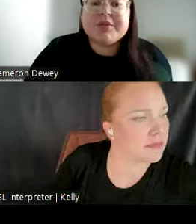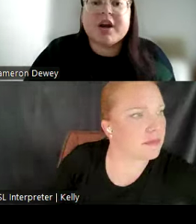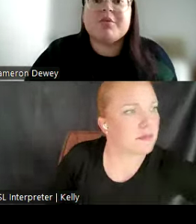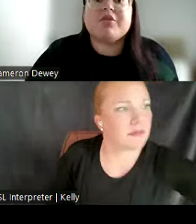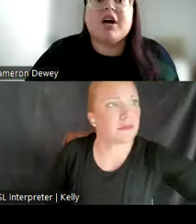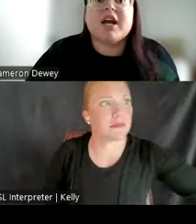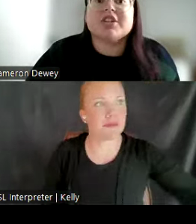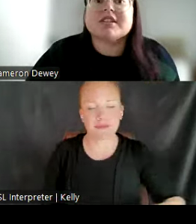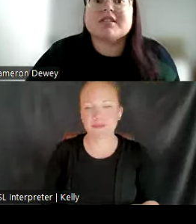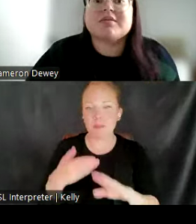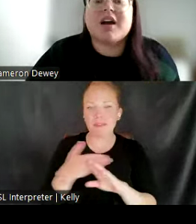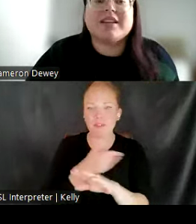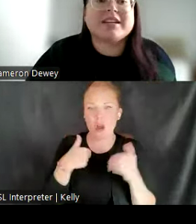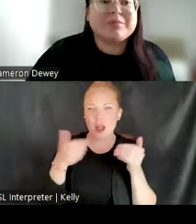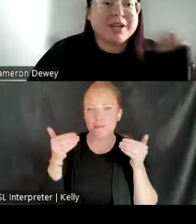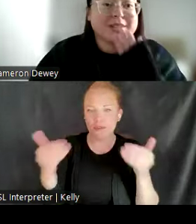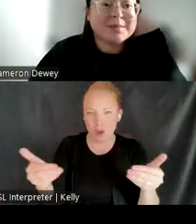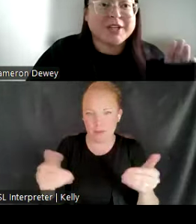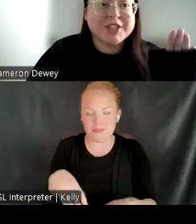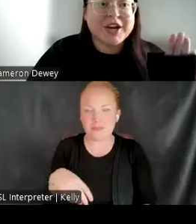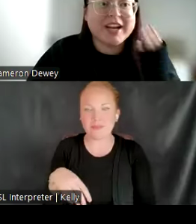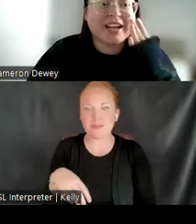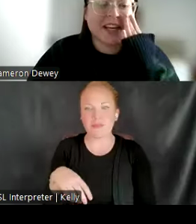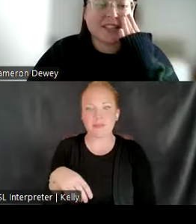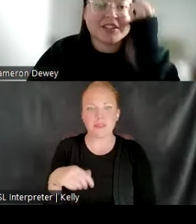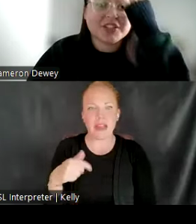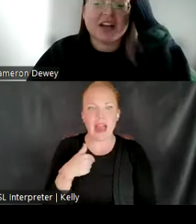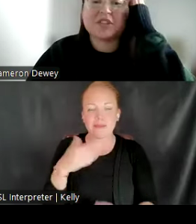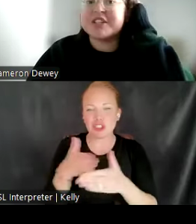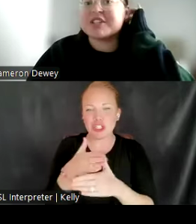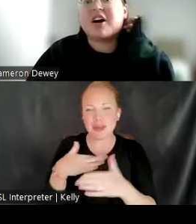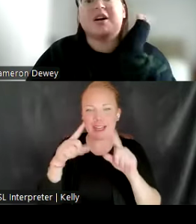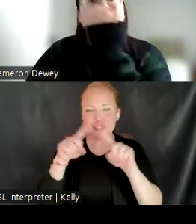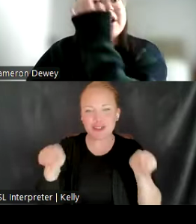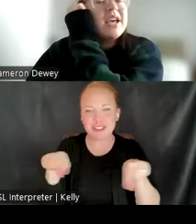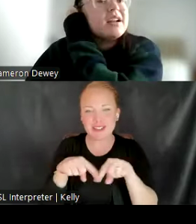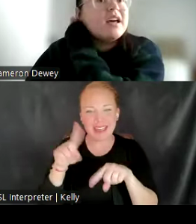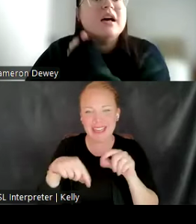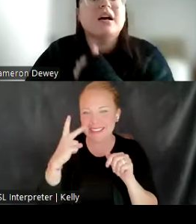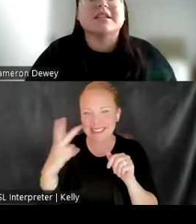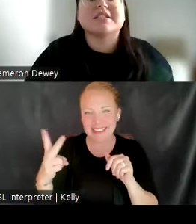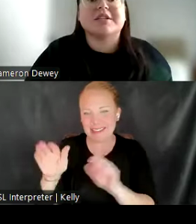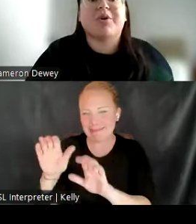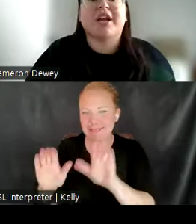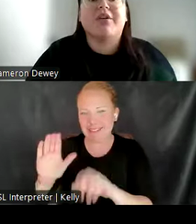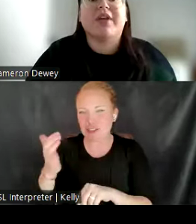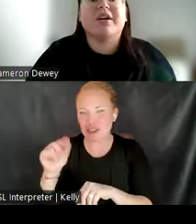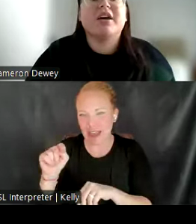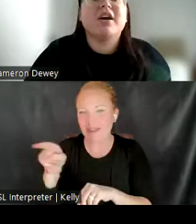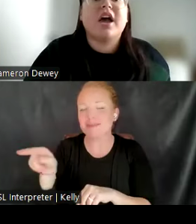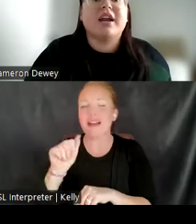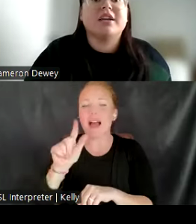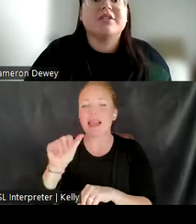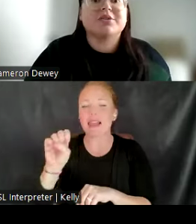Just before I move on, because I'm screen sharing, I can't see the chat, so I just caught up on it, and Alyssa did point out